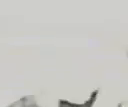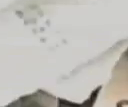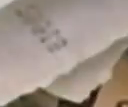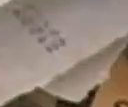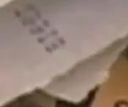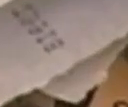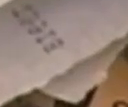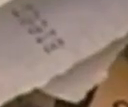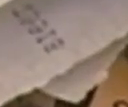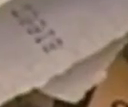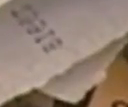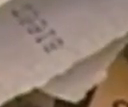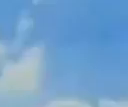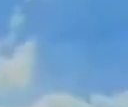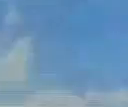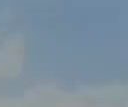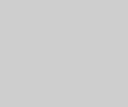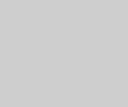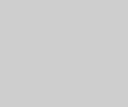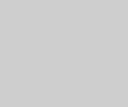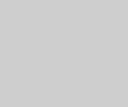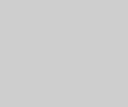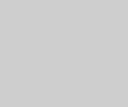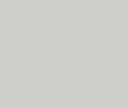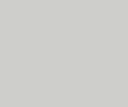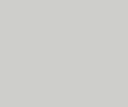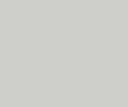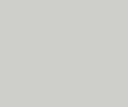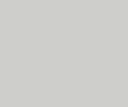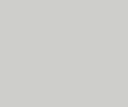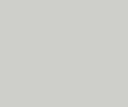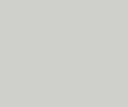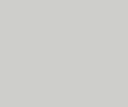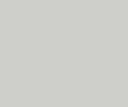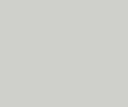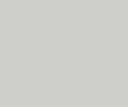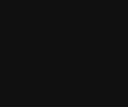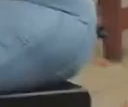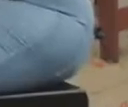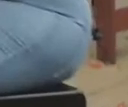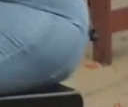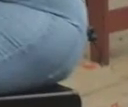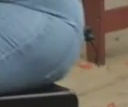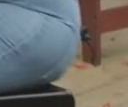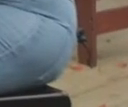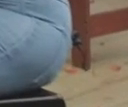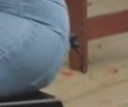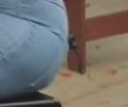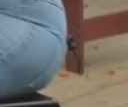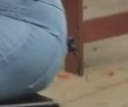a.m. to 7 p.m. with double stamps on Sundays. That's Super Value and quality supermarkets.